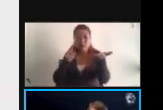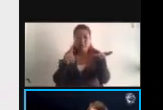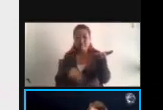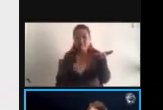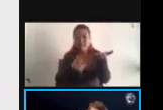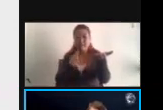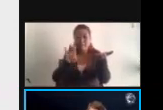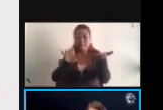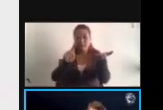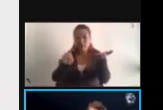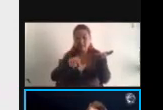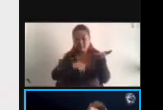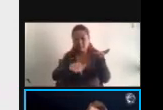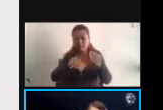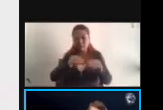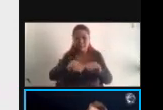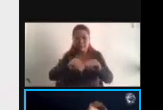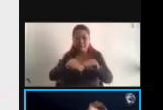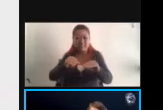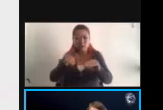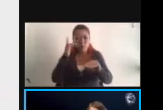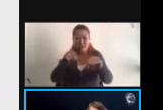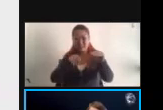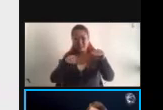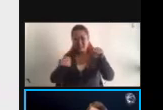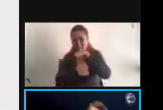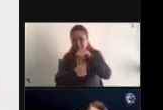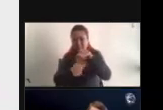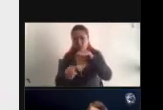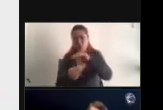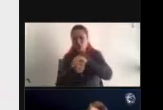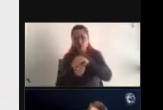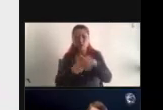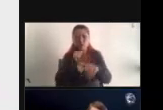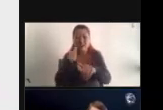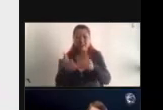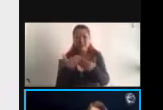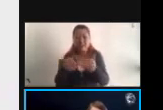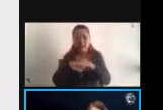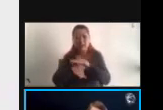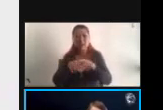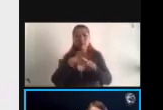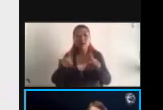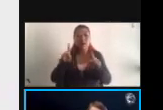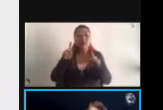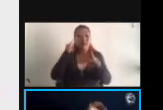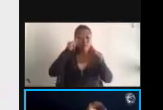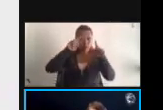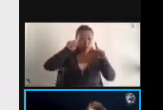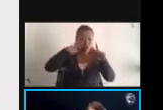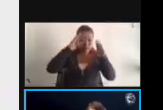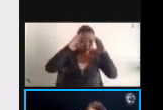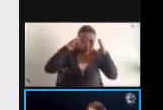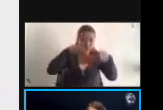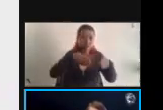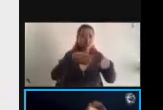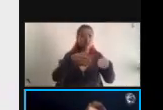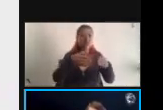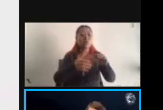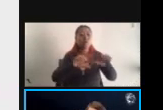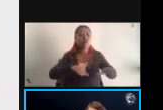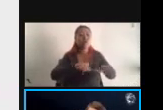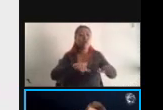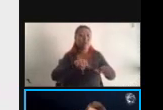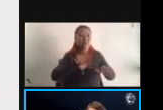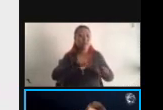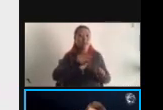access. Those weren't the only problems, but by focusing on the performance, we got an amazing vehicle, but that didn't